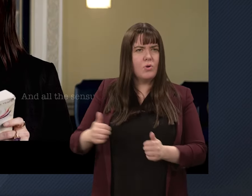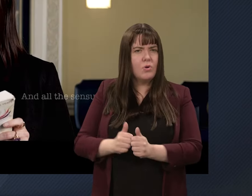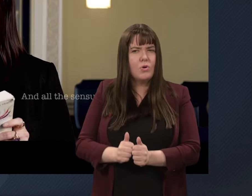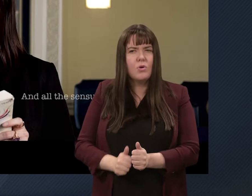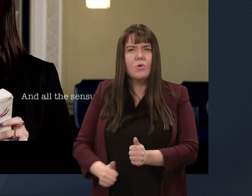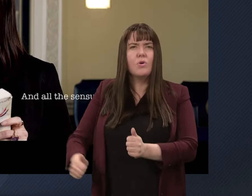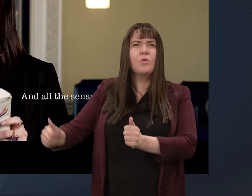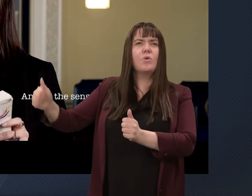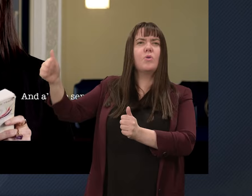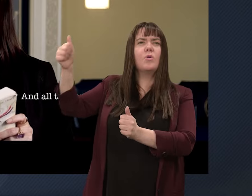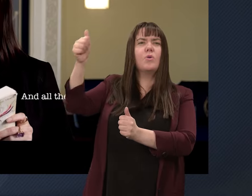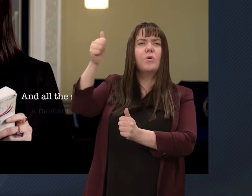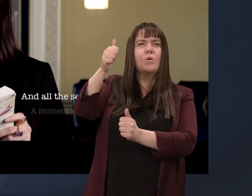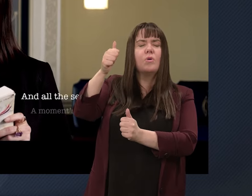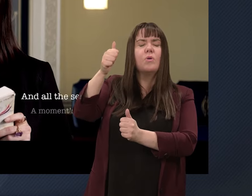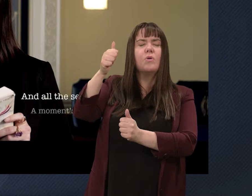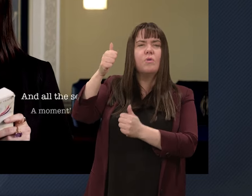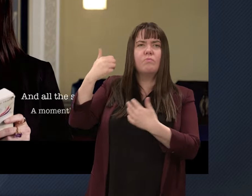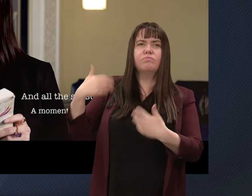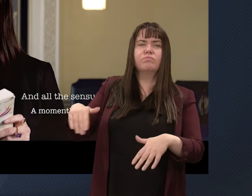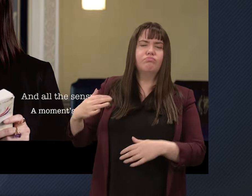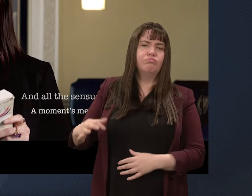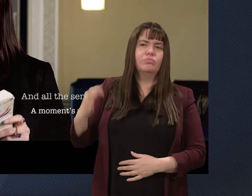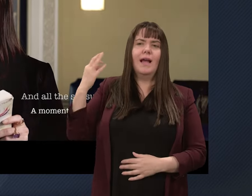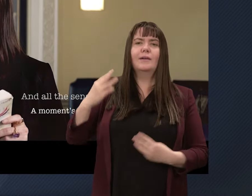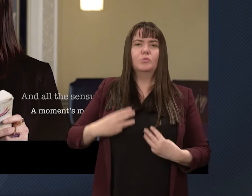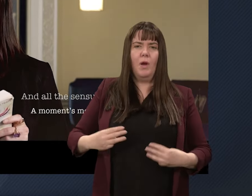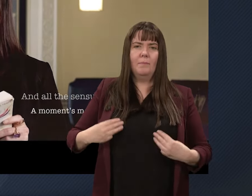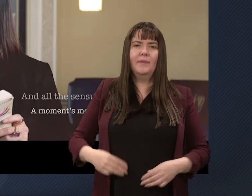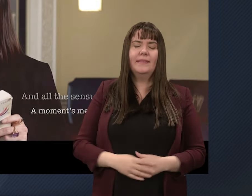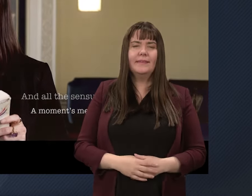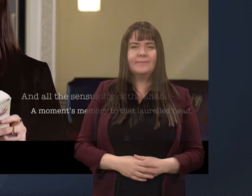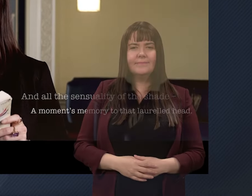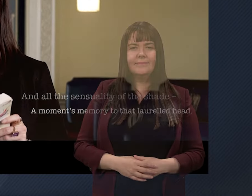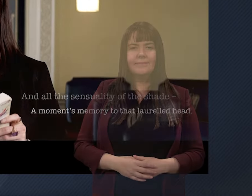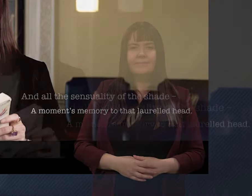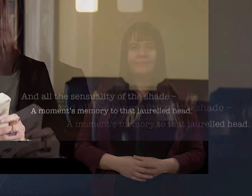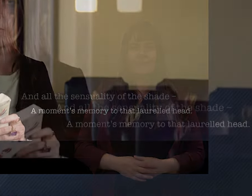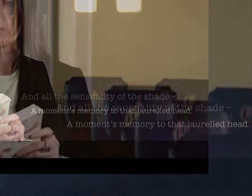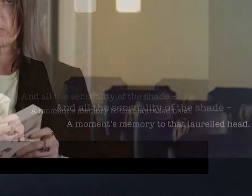and all that sensuality of the shade, a moment's memory to that laurelled head.